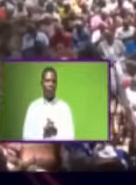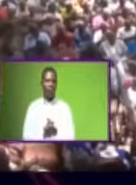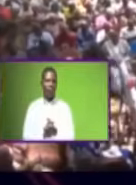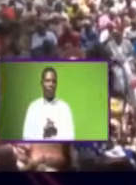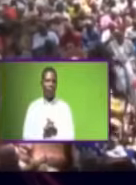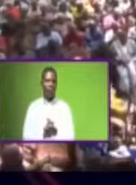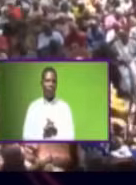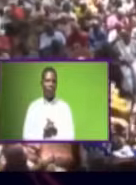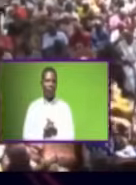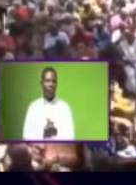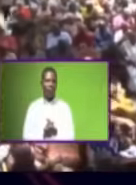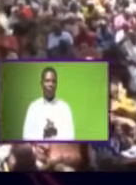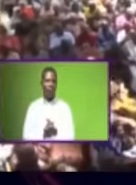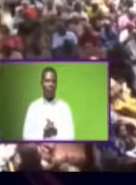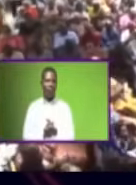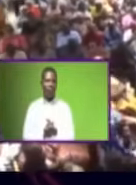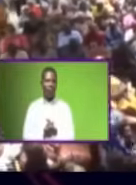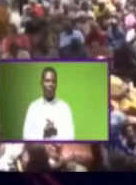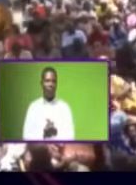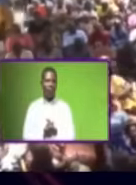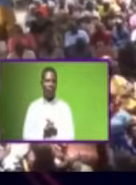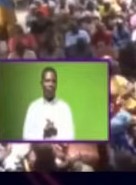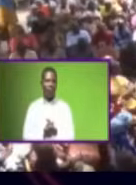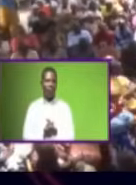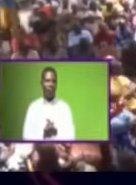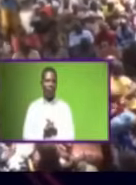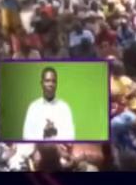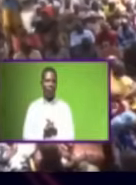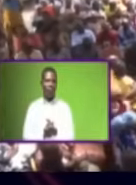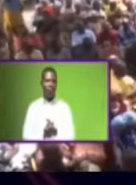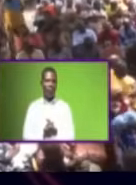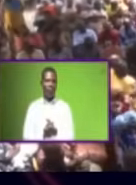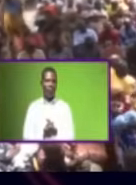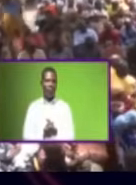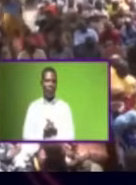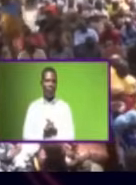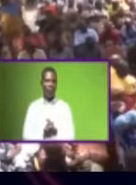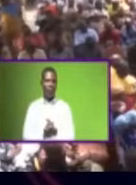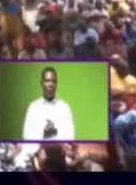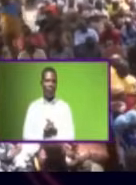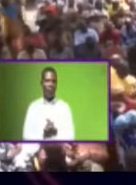or they are not seen among the Christian fraternity.